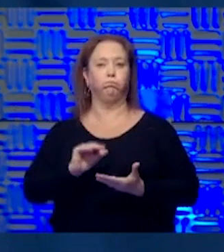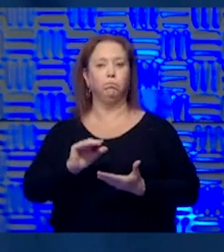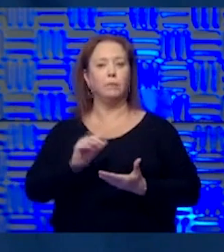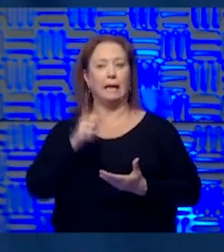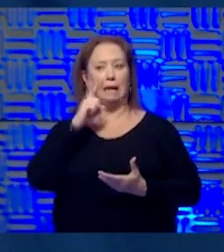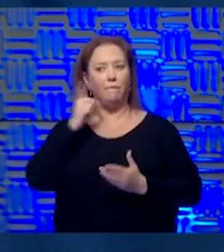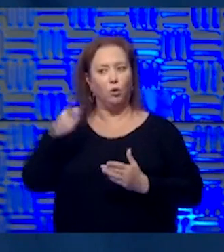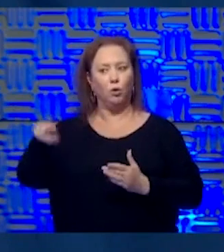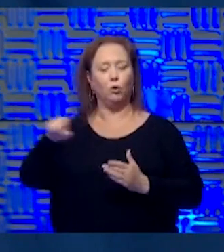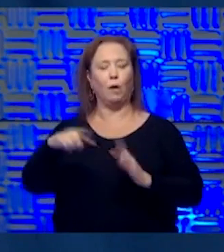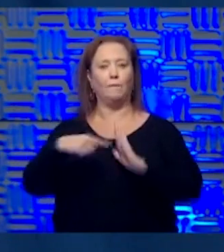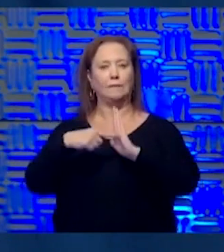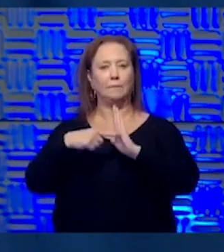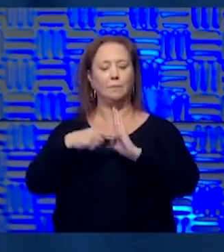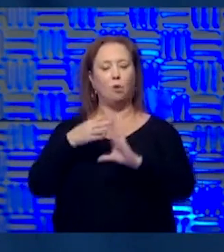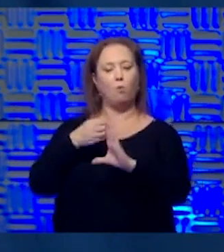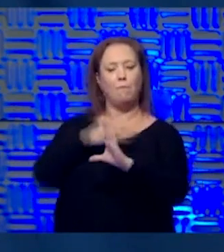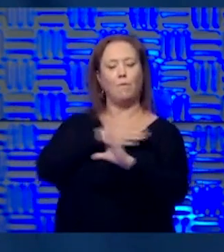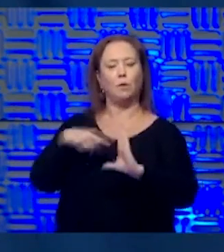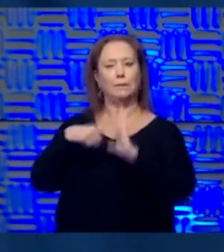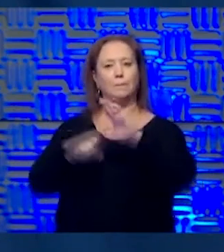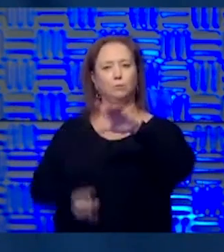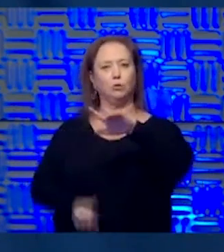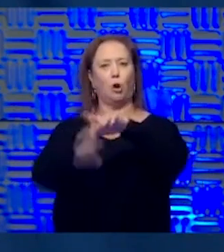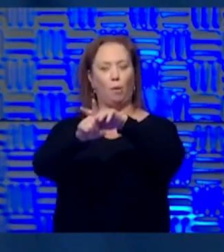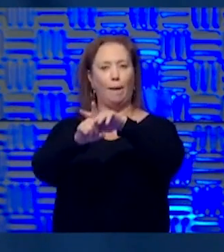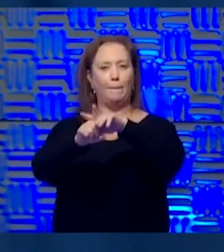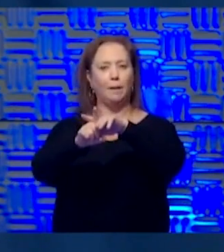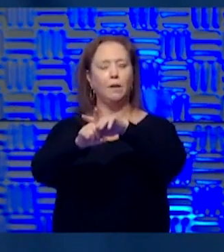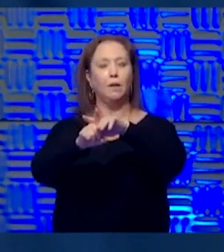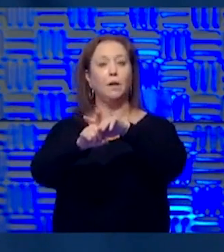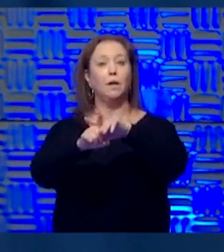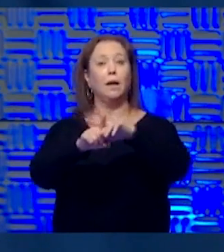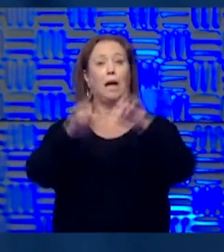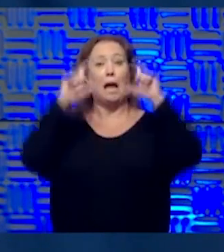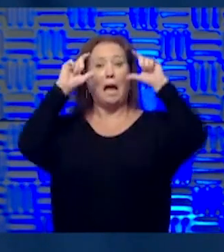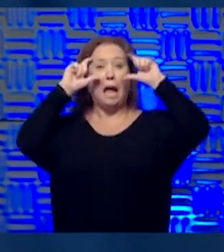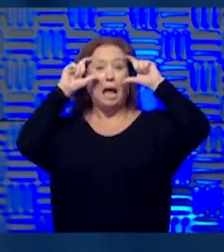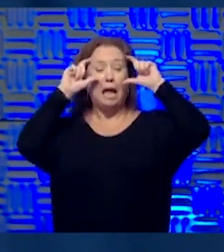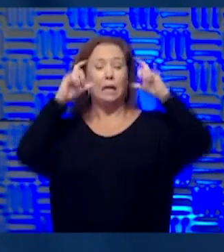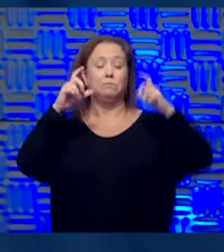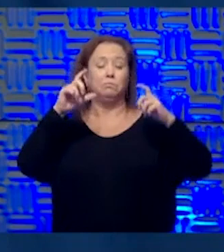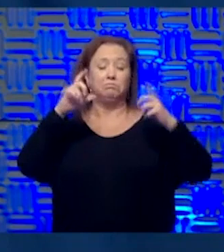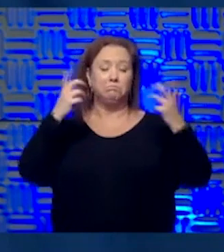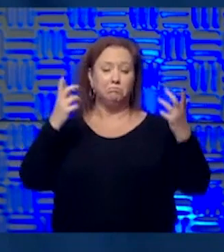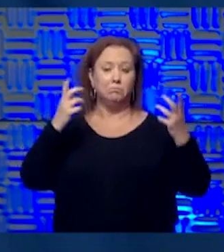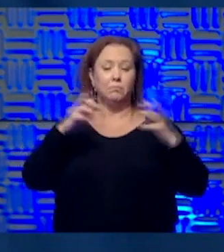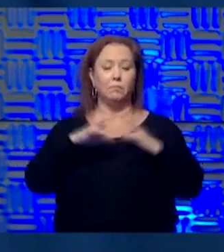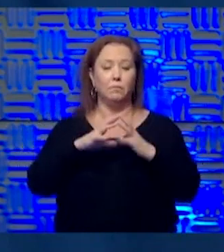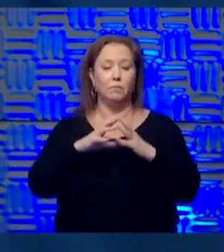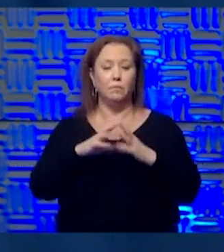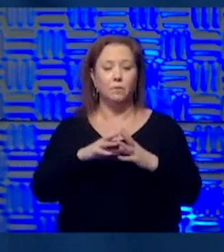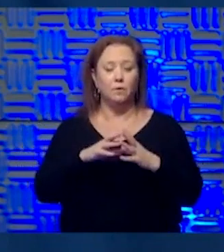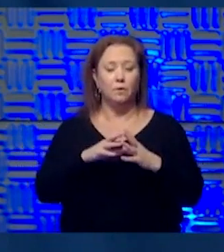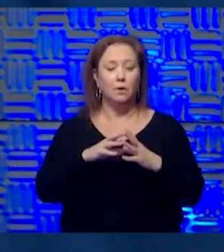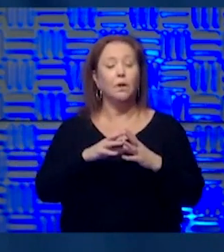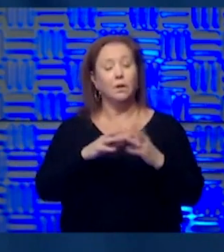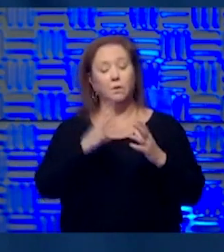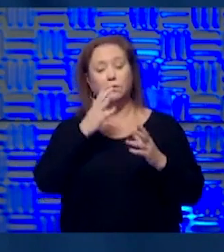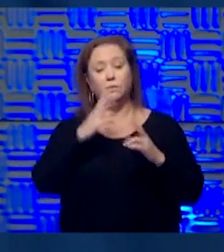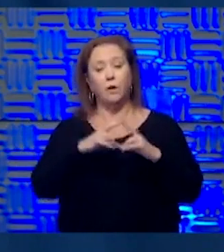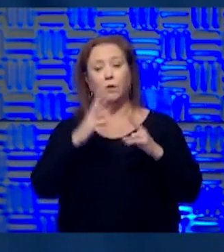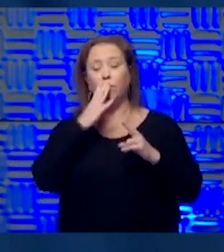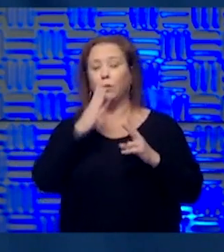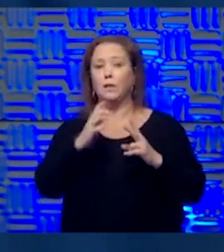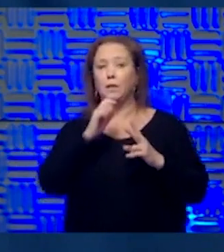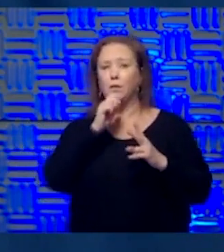asymptomatic or pre-symptomatic. The question, should you wear eye protection? That is very good. There's